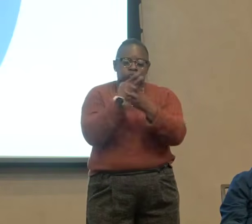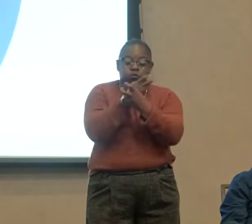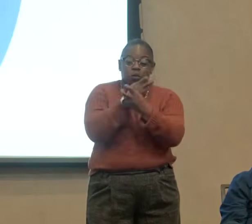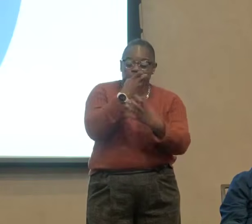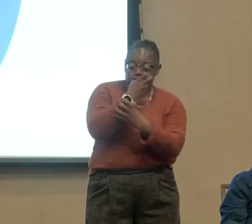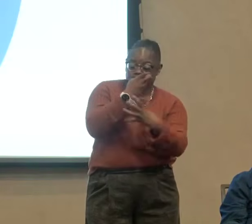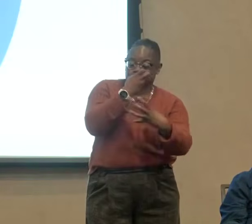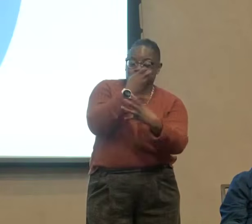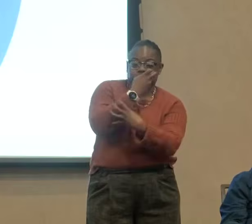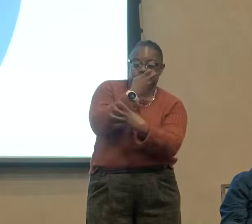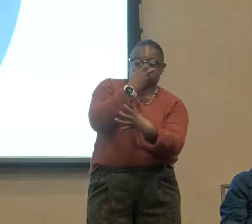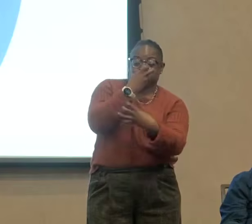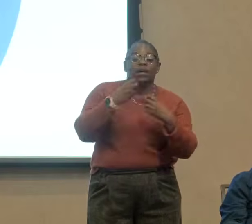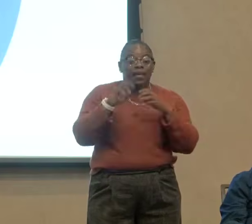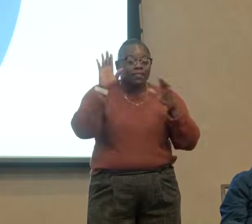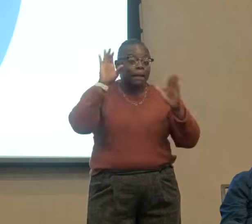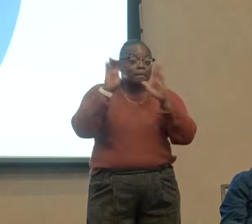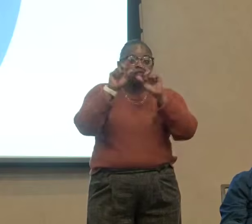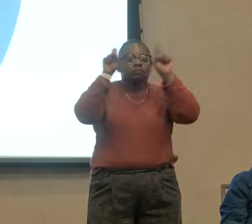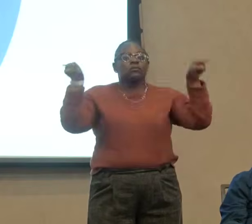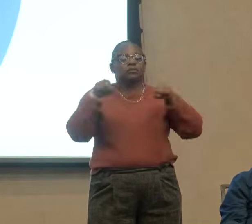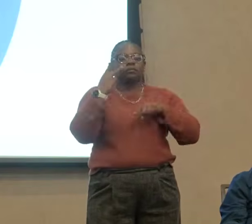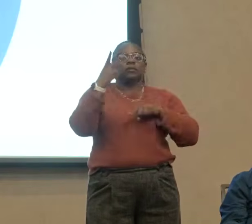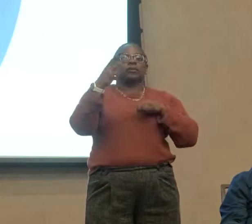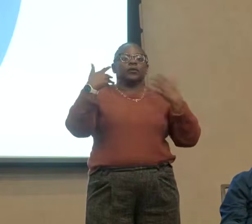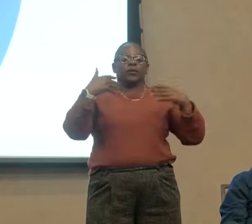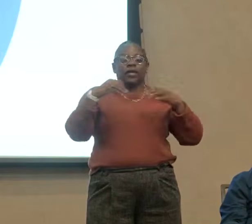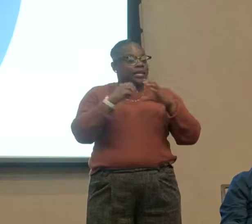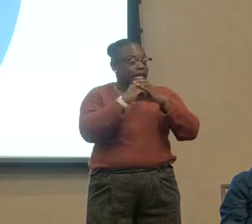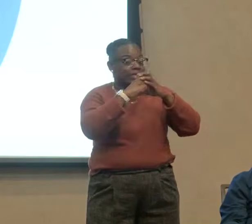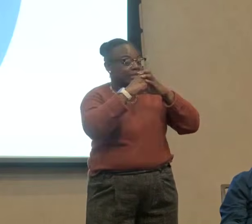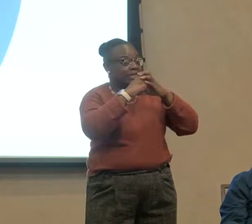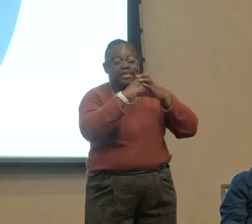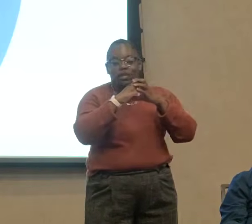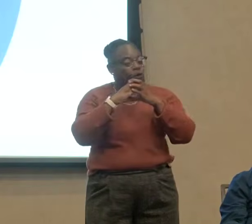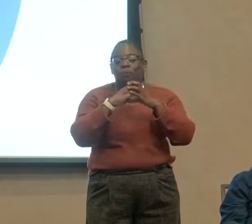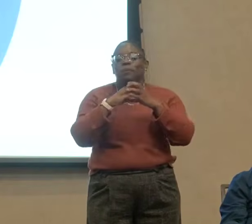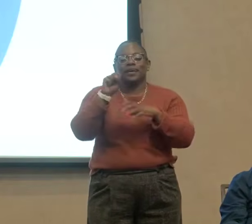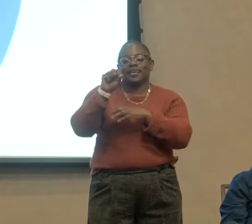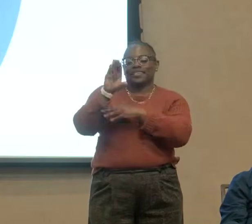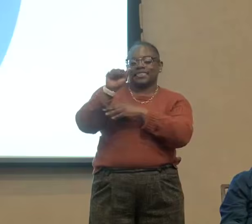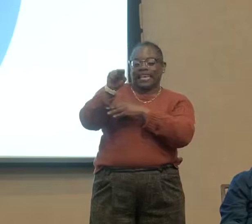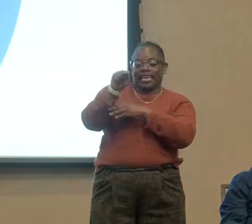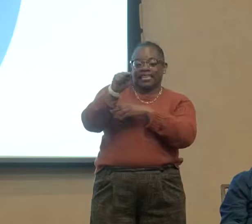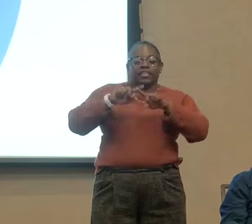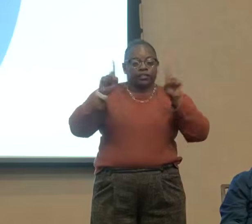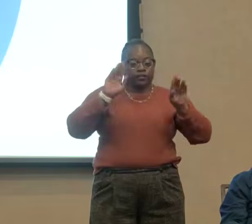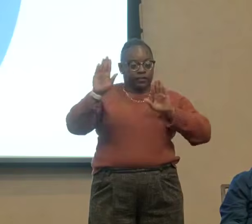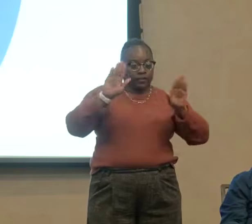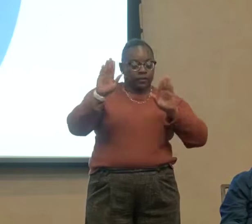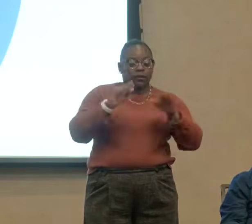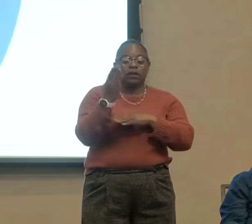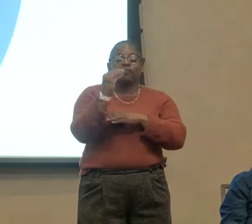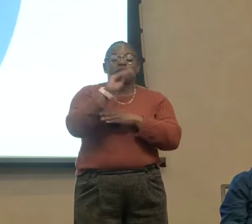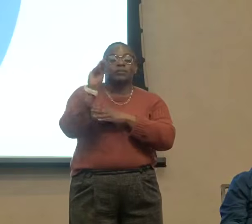patient is inflamed. Not a bone density, but a bone scan. But 14%